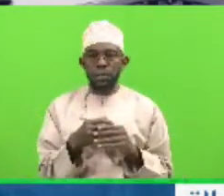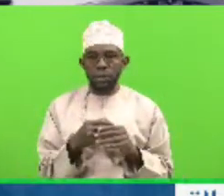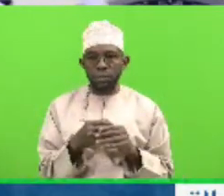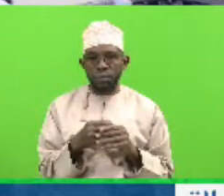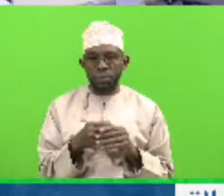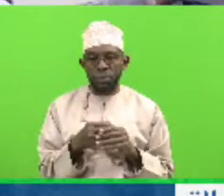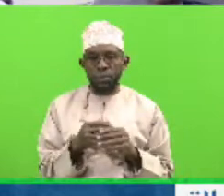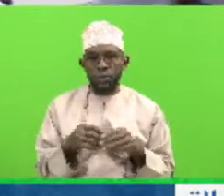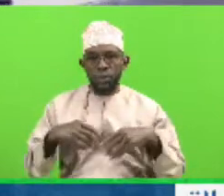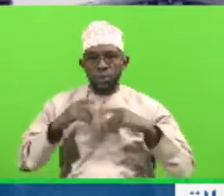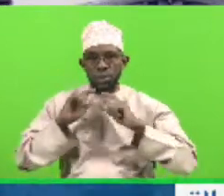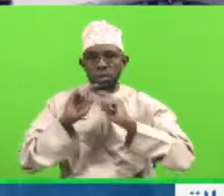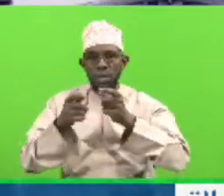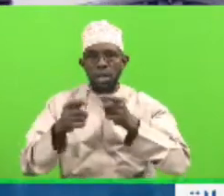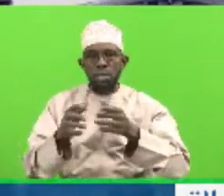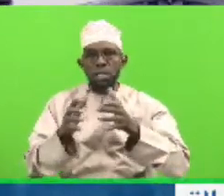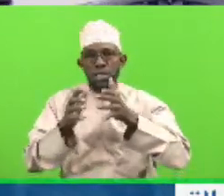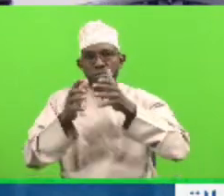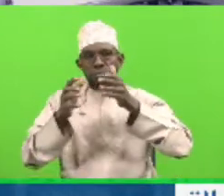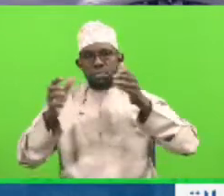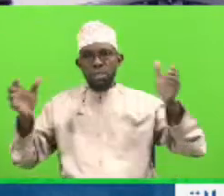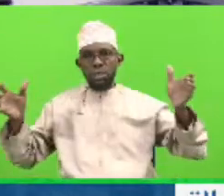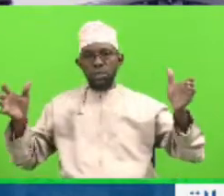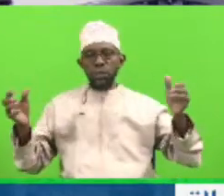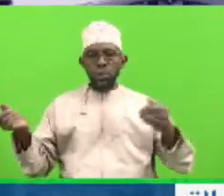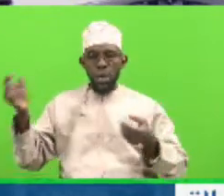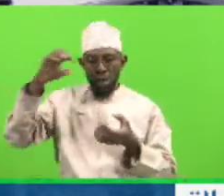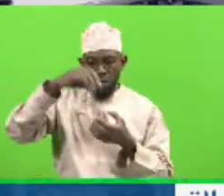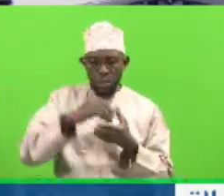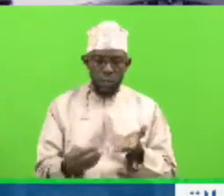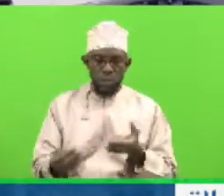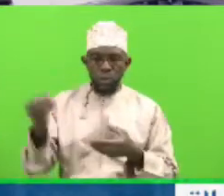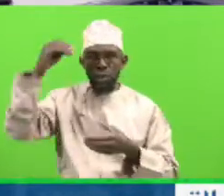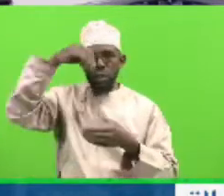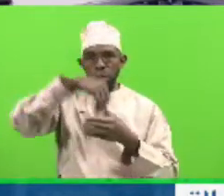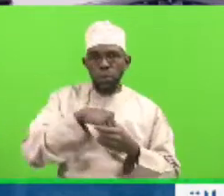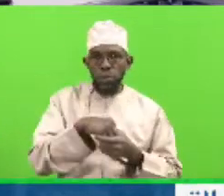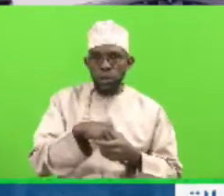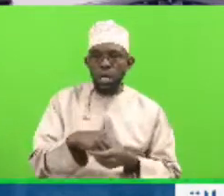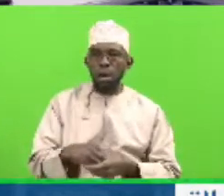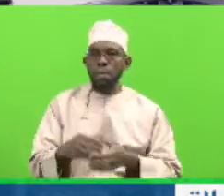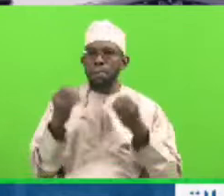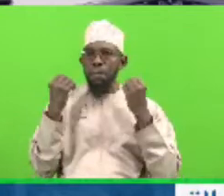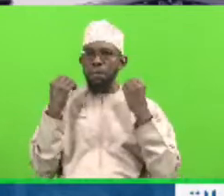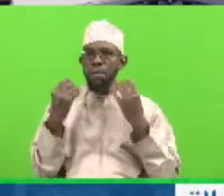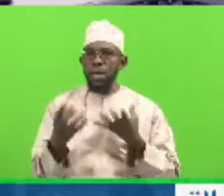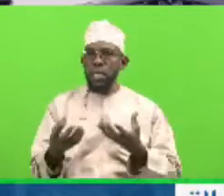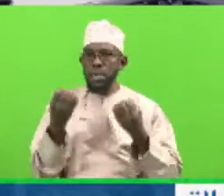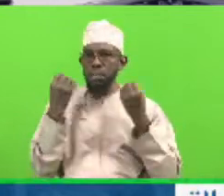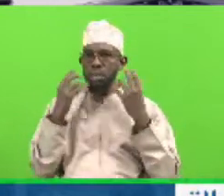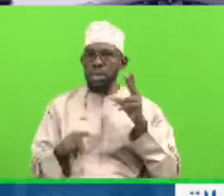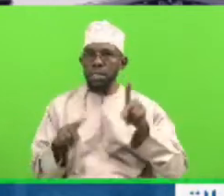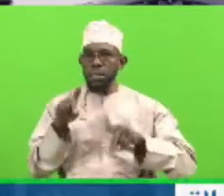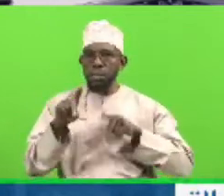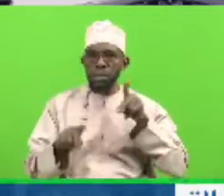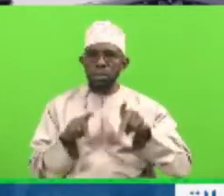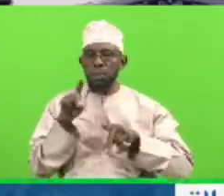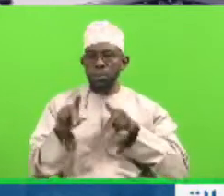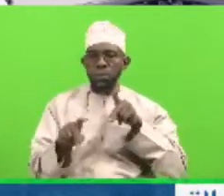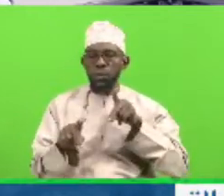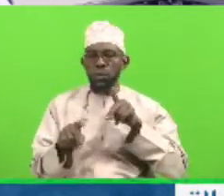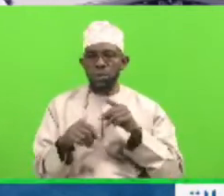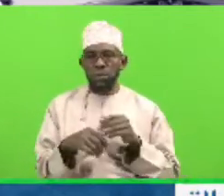To provide expansion, to include more and more people with such kind